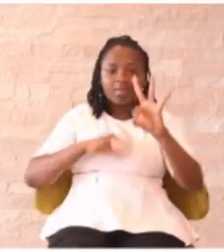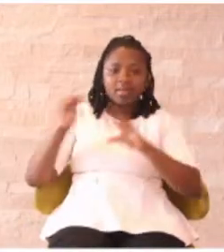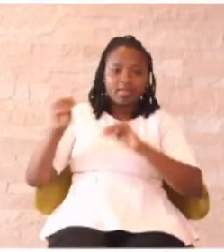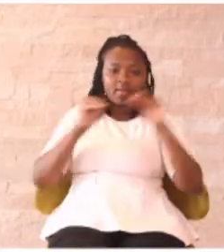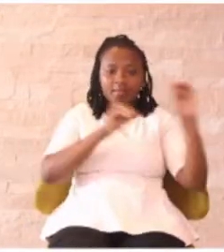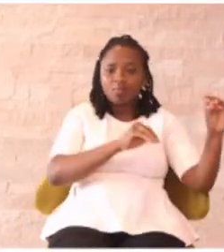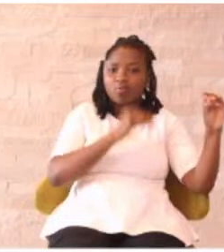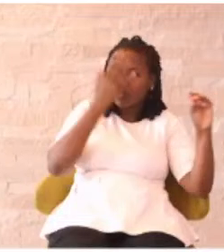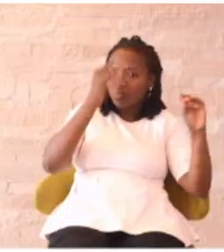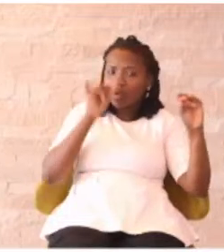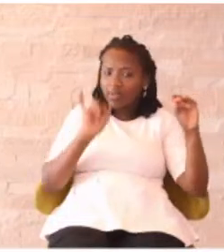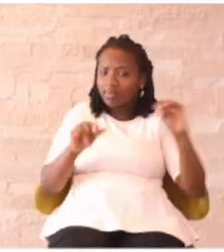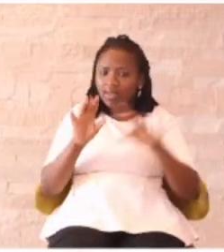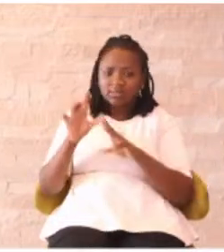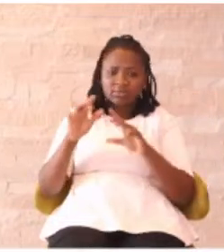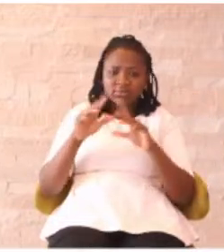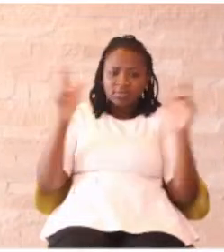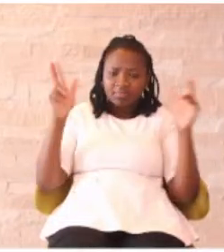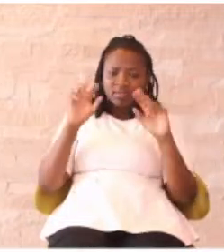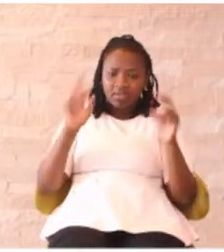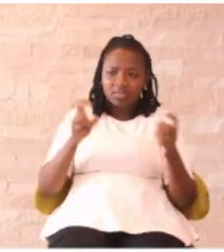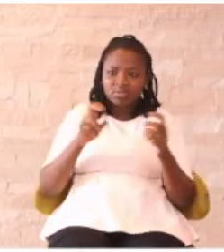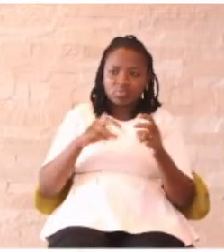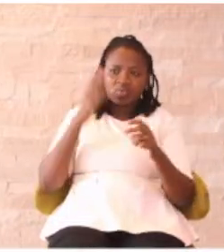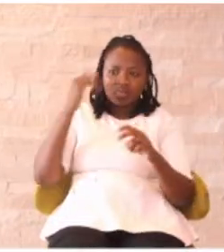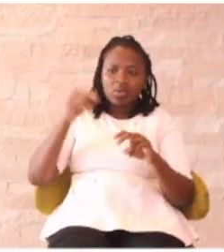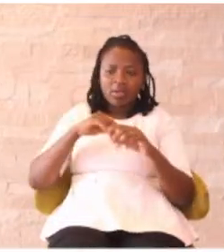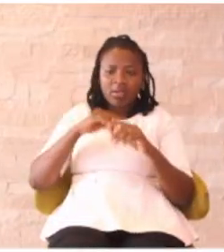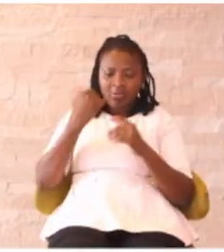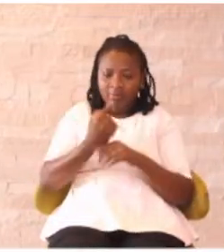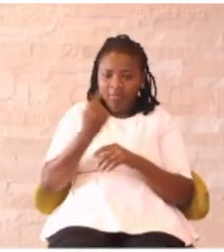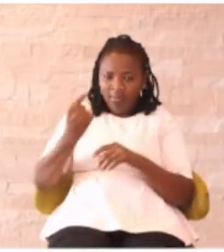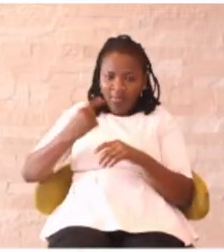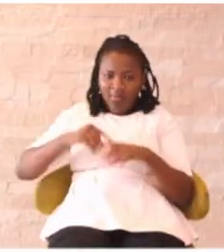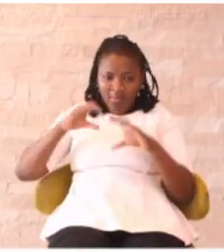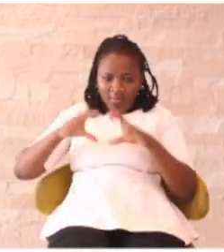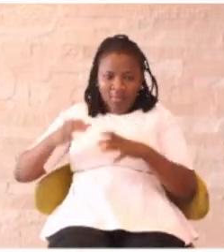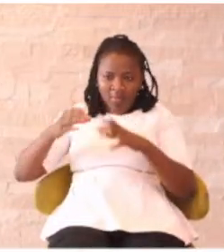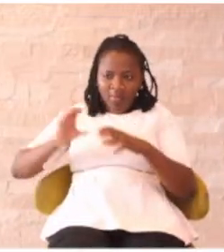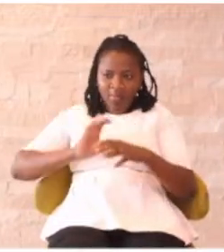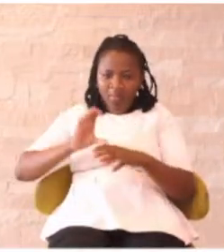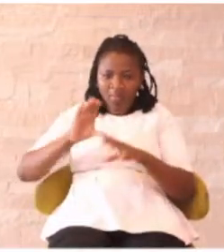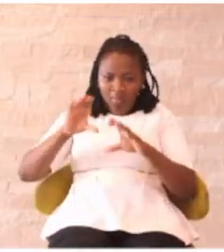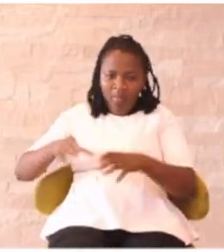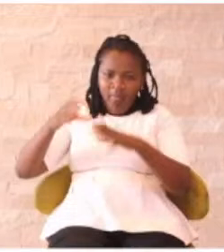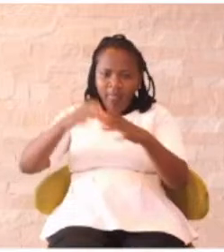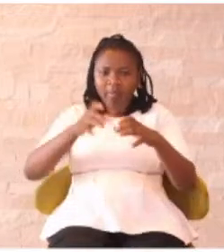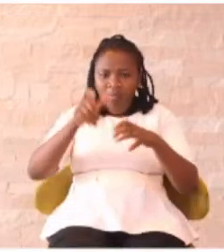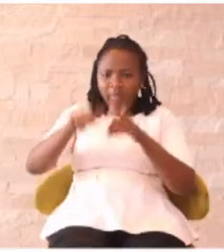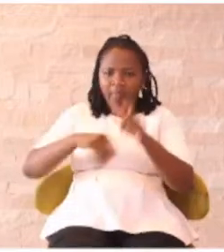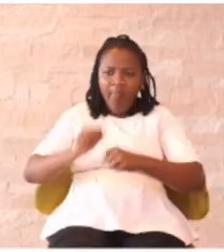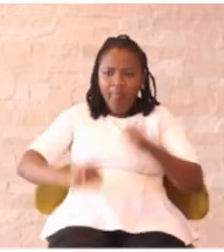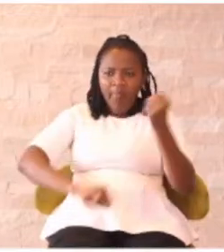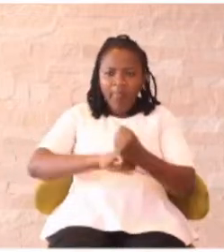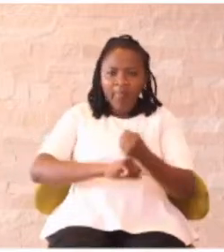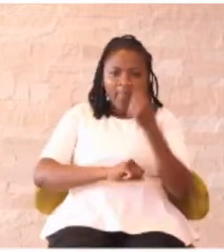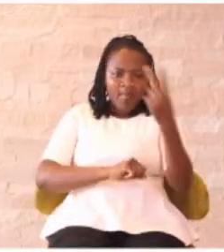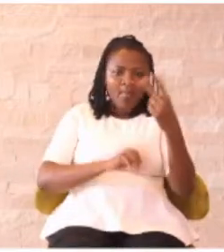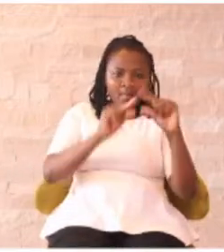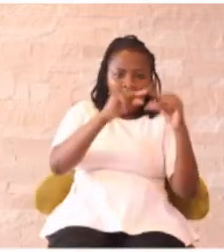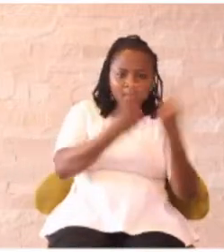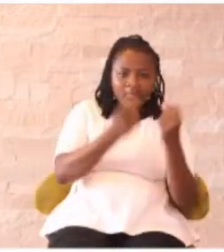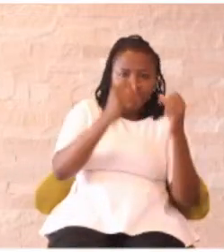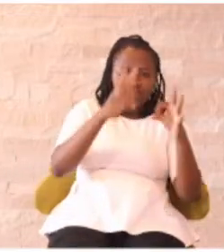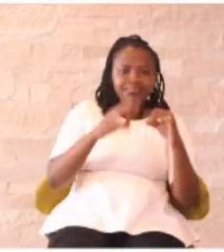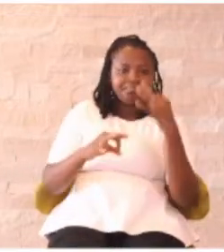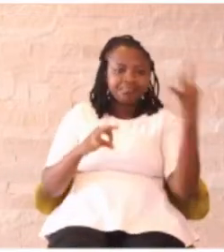it a big deal? One of our, each community person supports 2 groups. So if 3